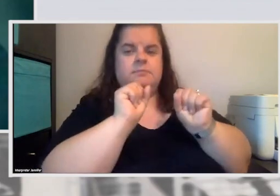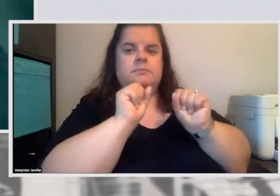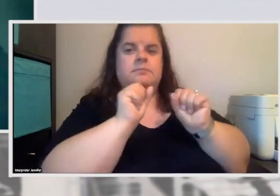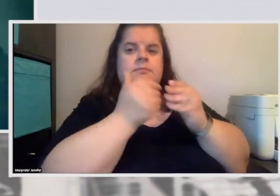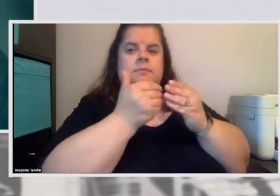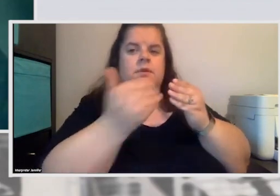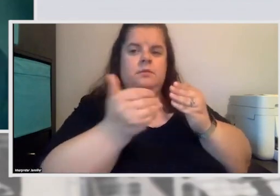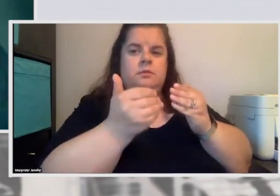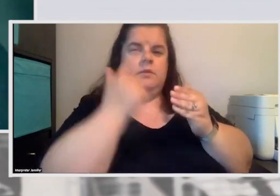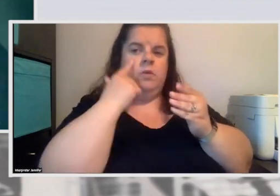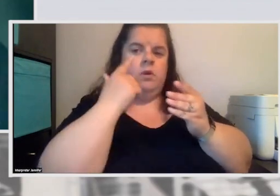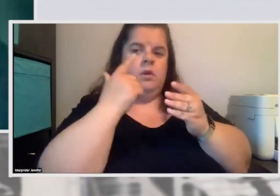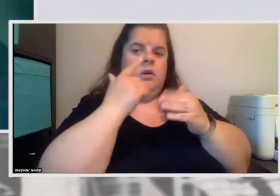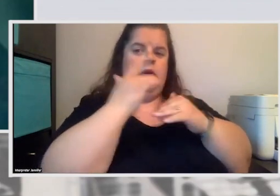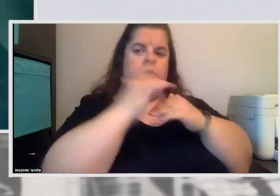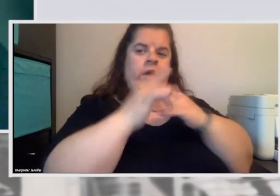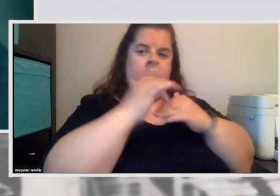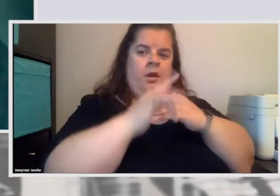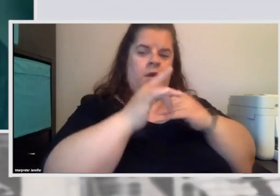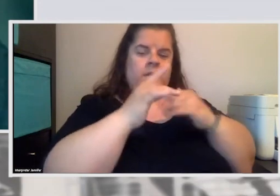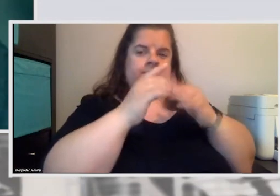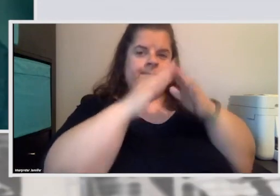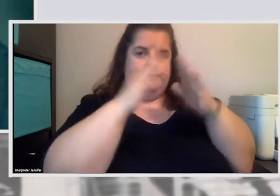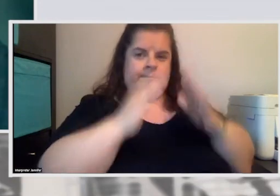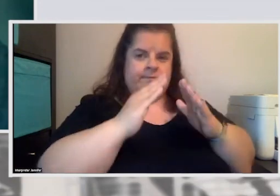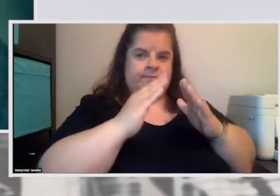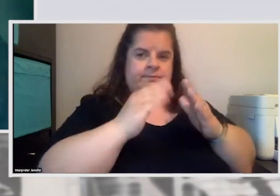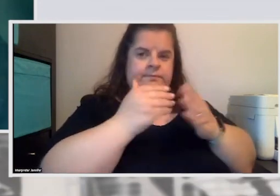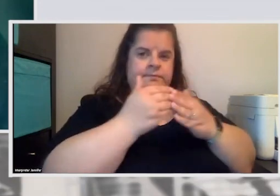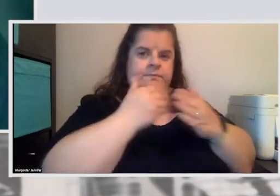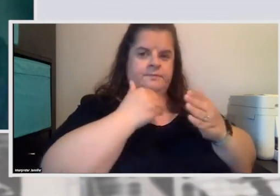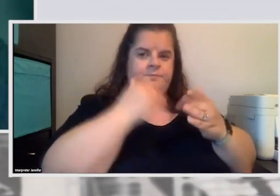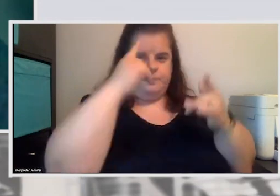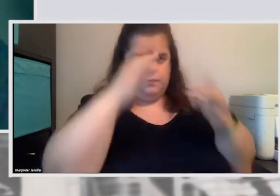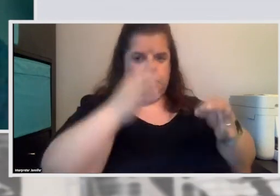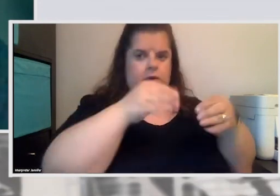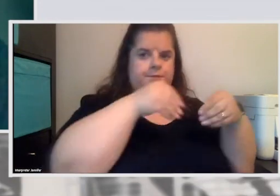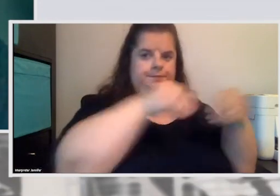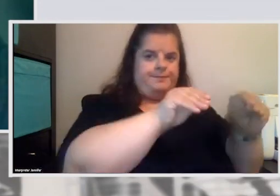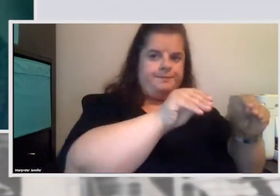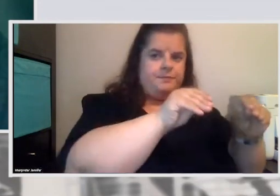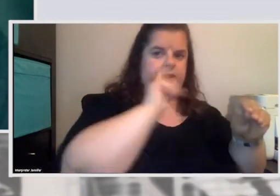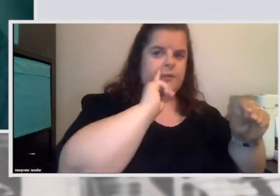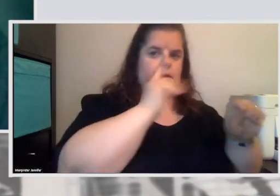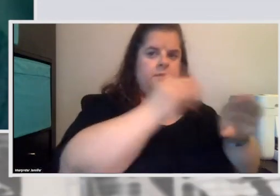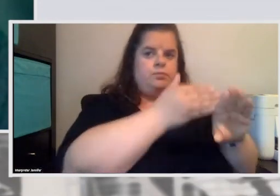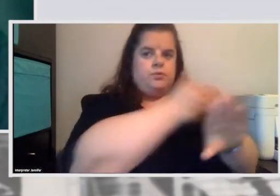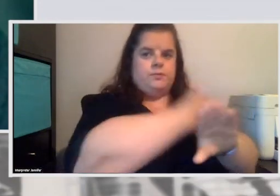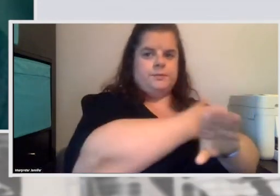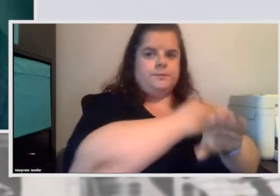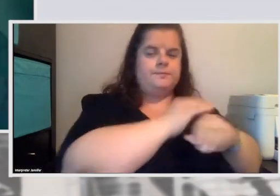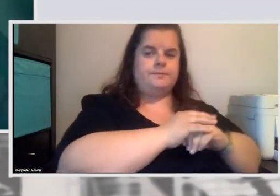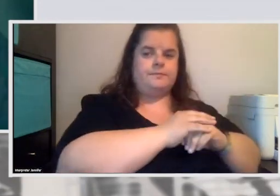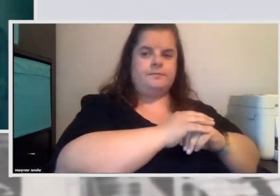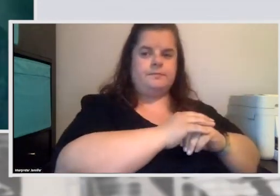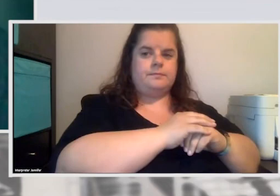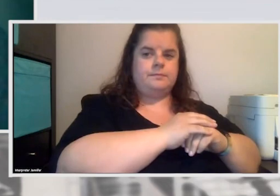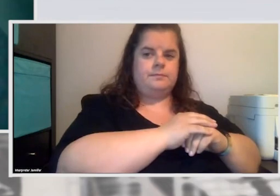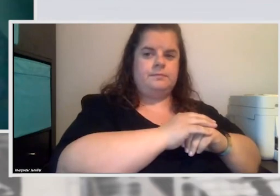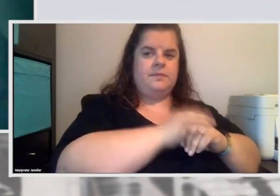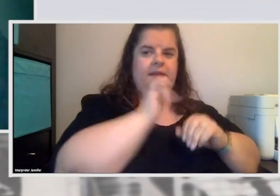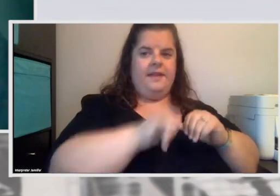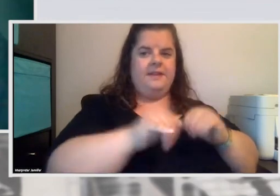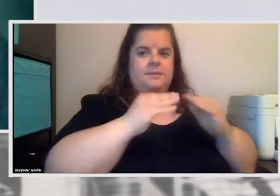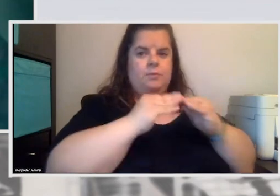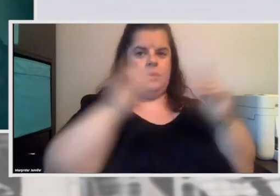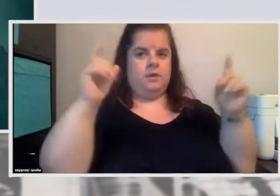a vacant property prior to looking to sell it for rehabilitation. That's a more complicated